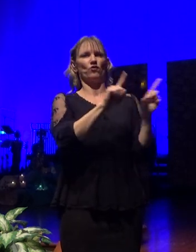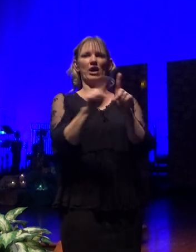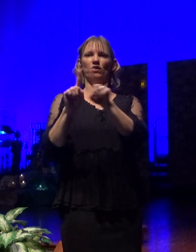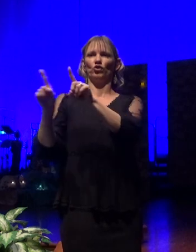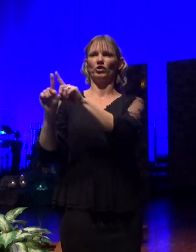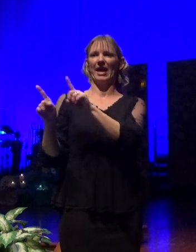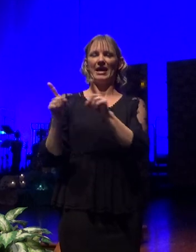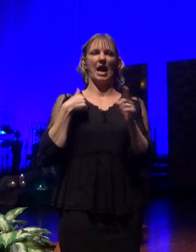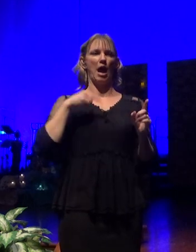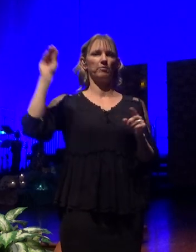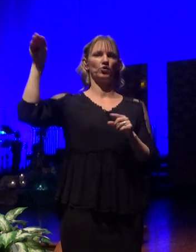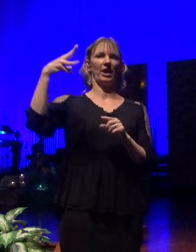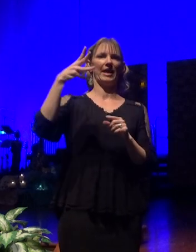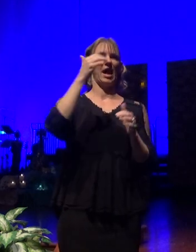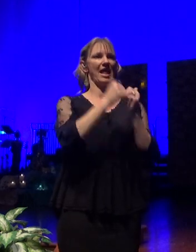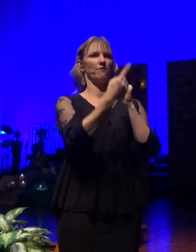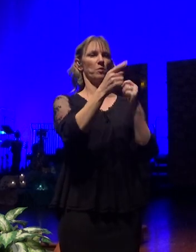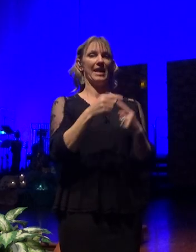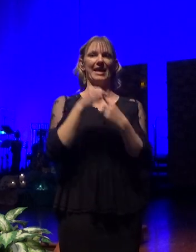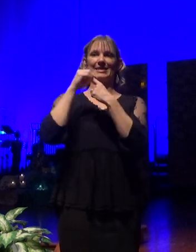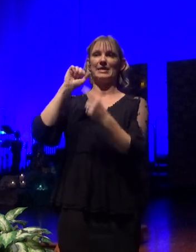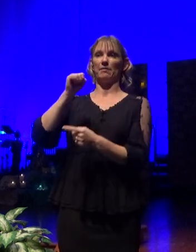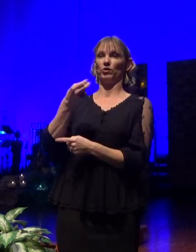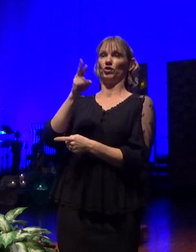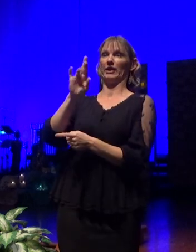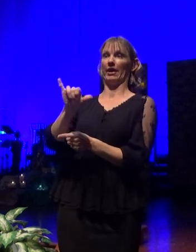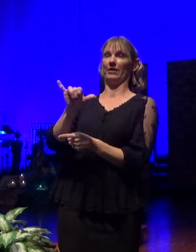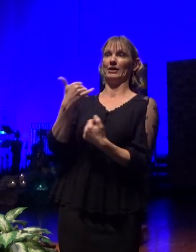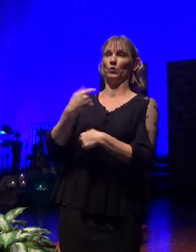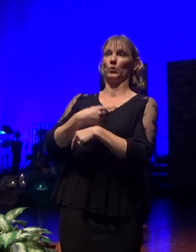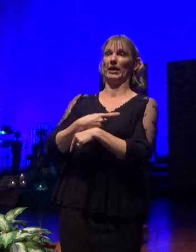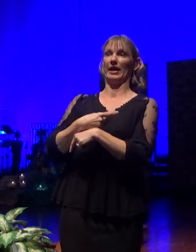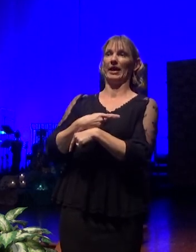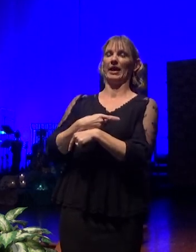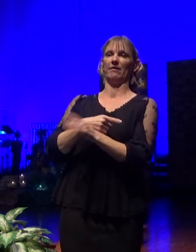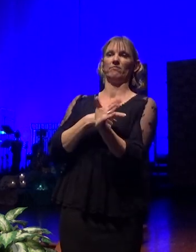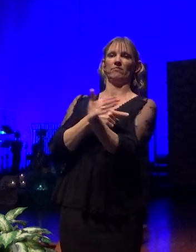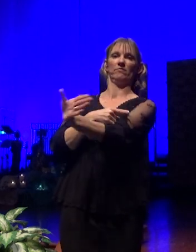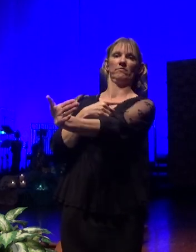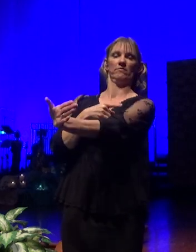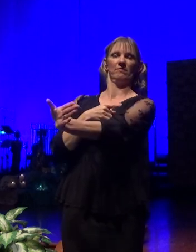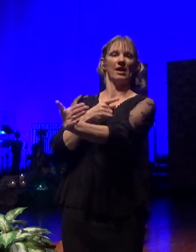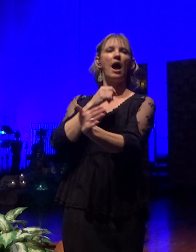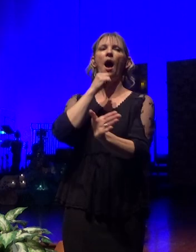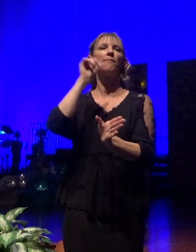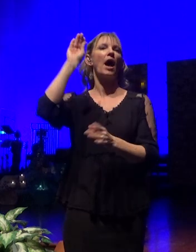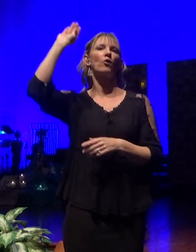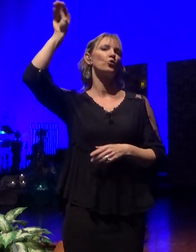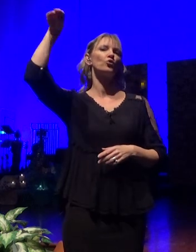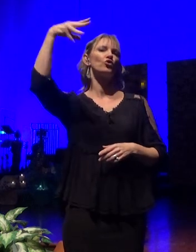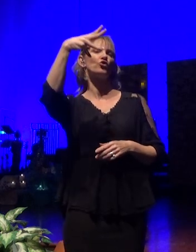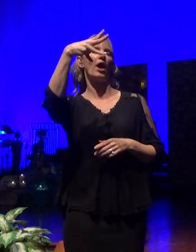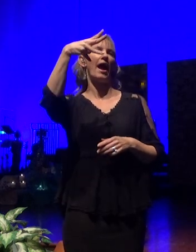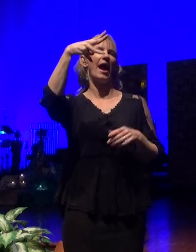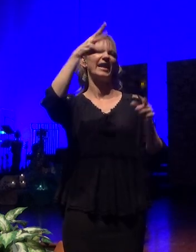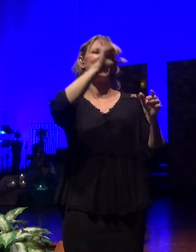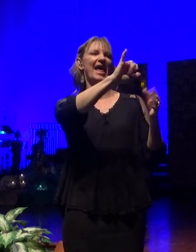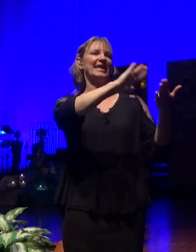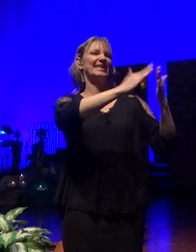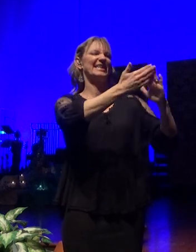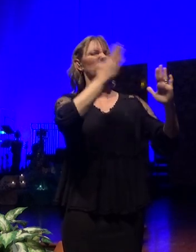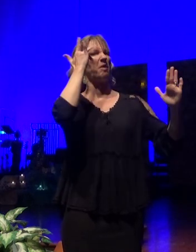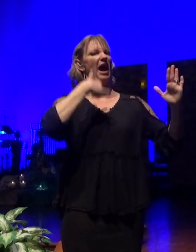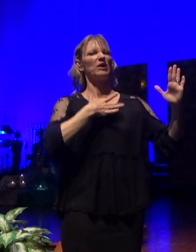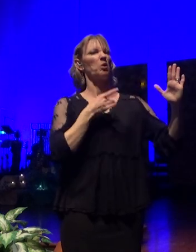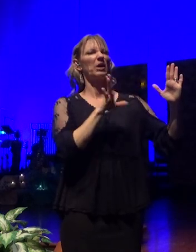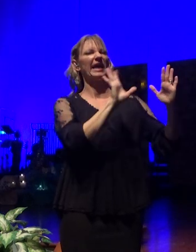but Sherry today. Right? The sun never says, well, I'm not shining in that city because I'm upset with them.